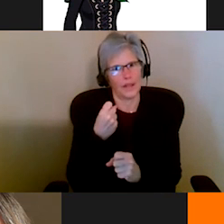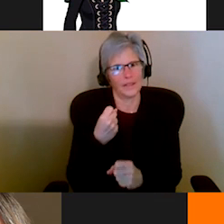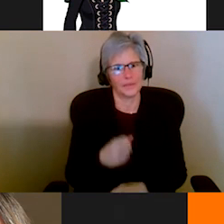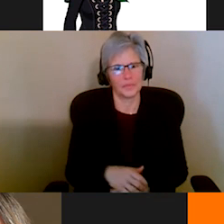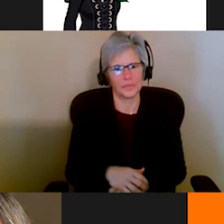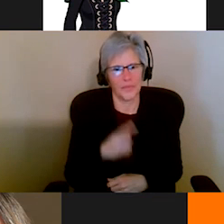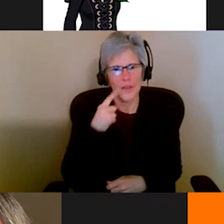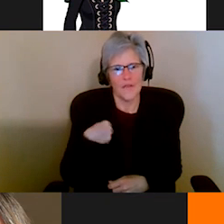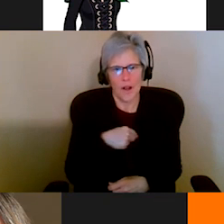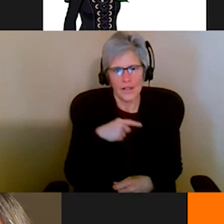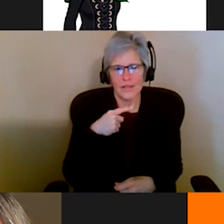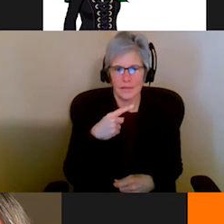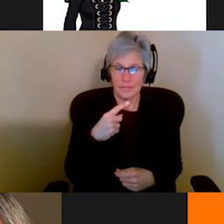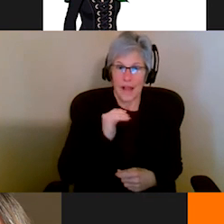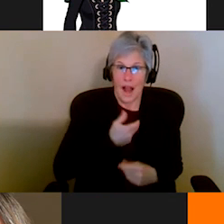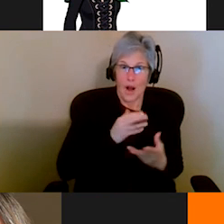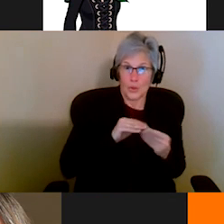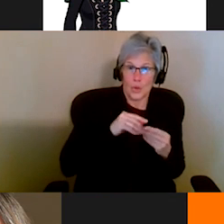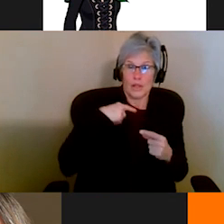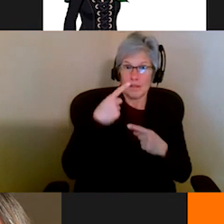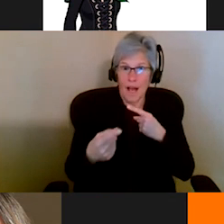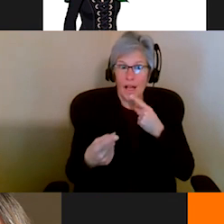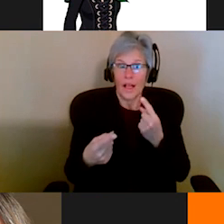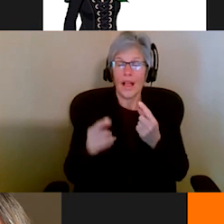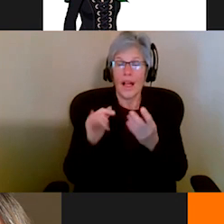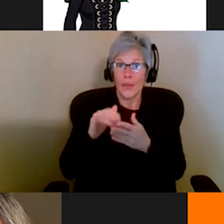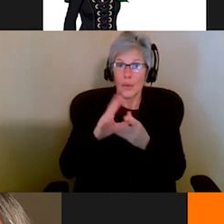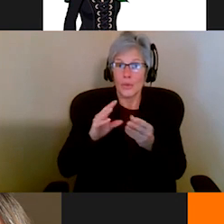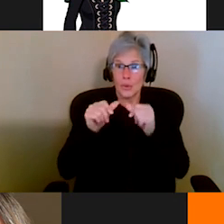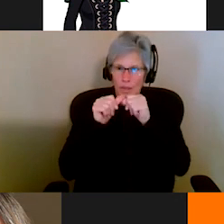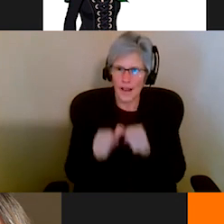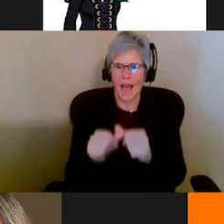For us to tell our stories and let those stories last forever.